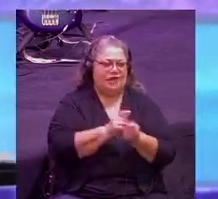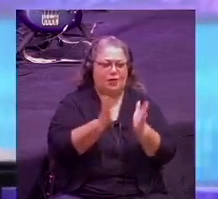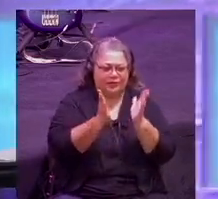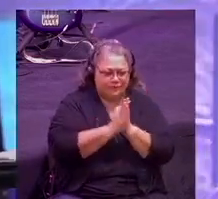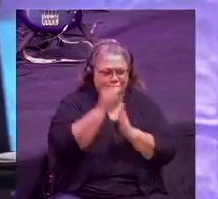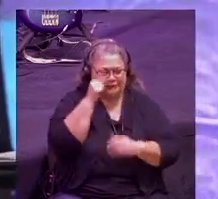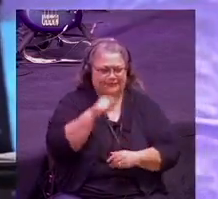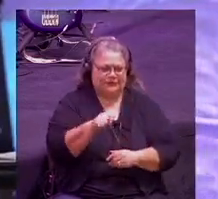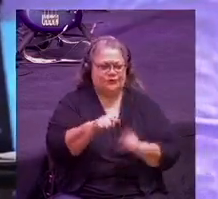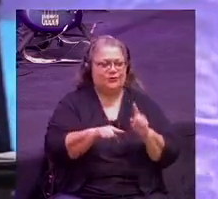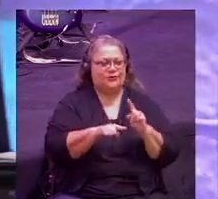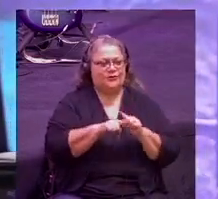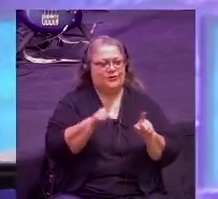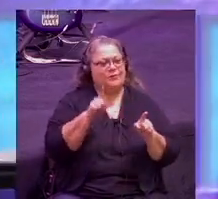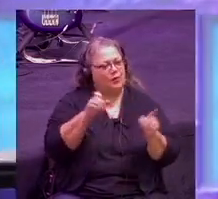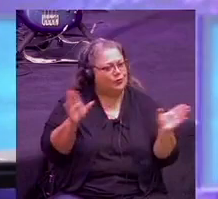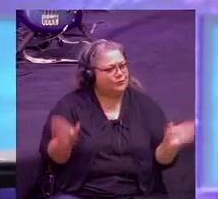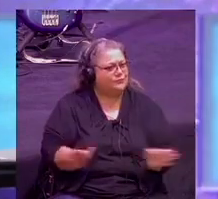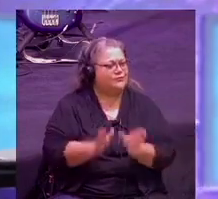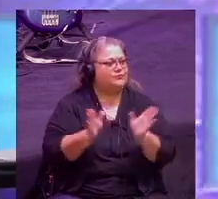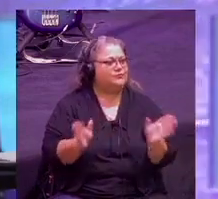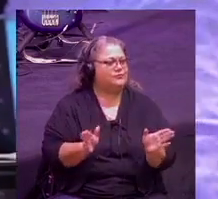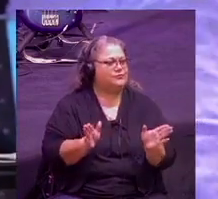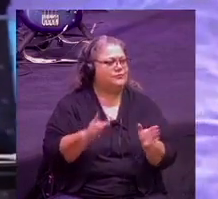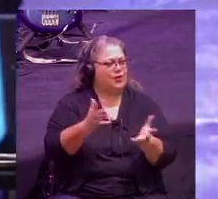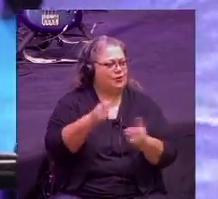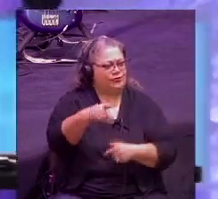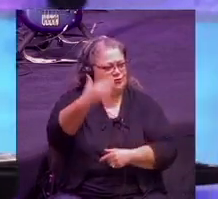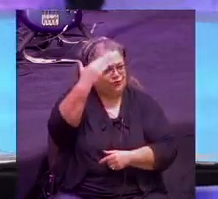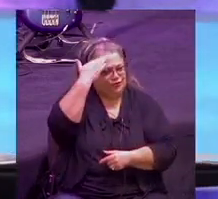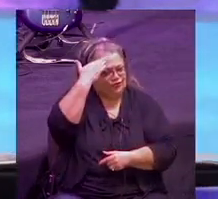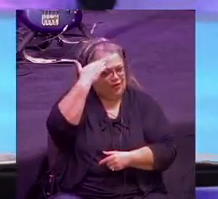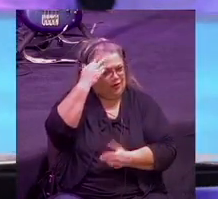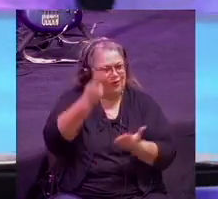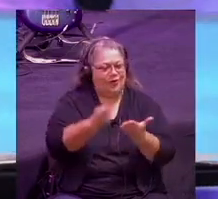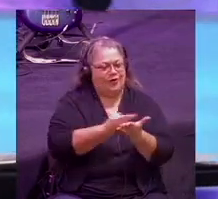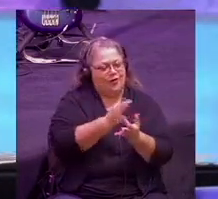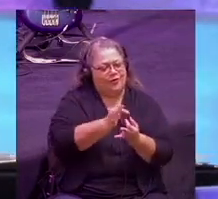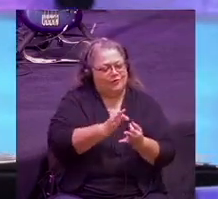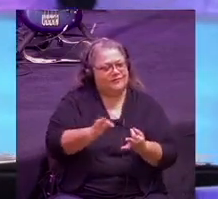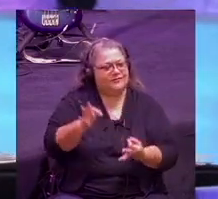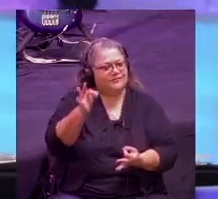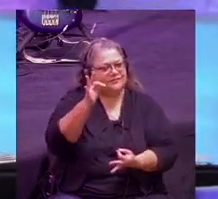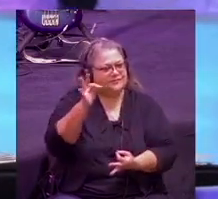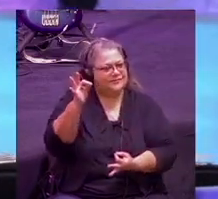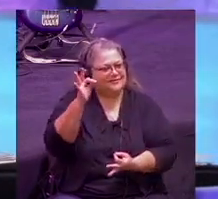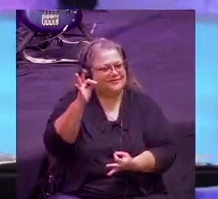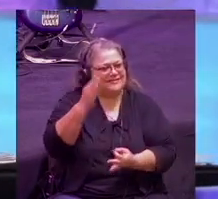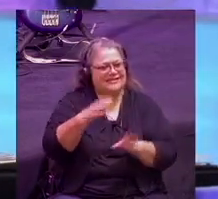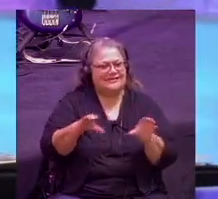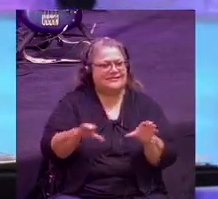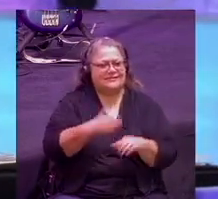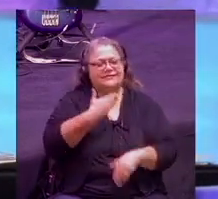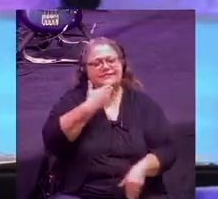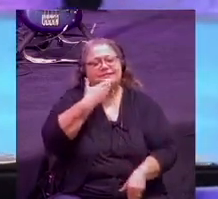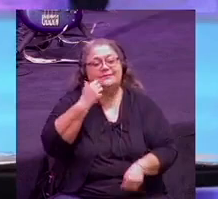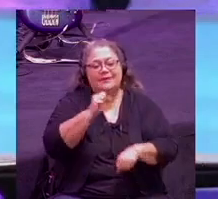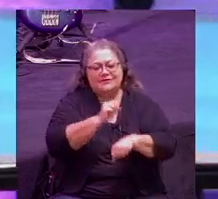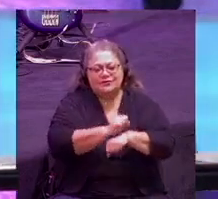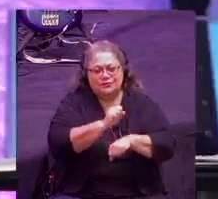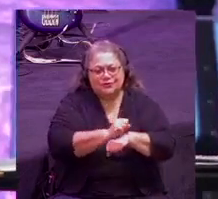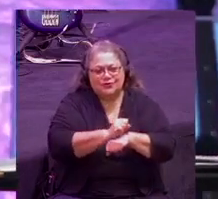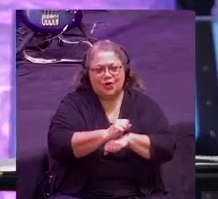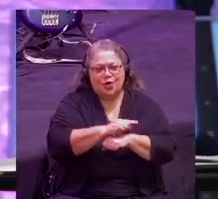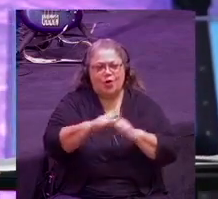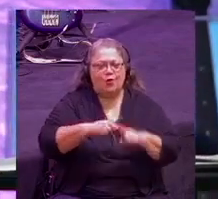you. But I want you to be encouraged. I want you to know this. The Holy Spirit does his best work when we